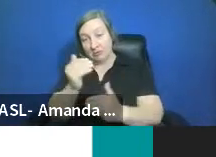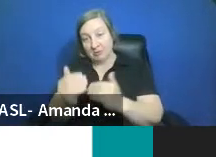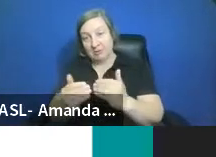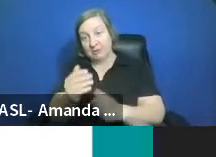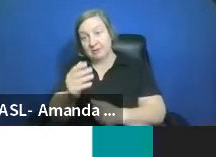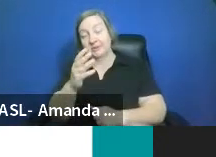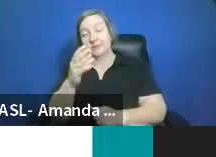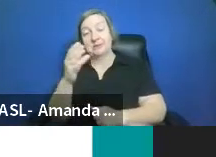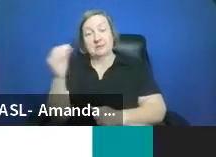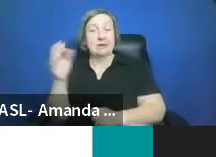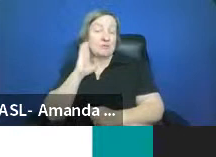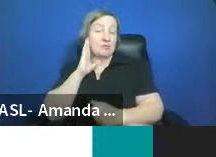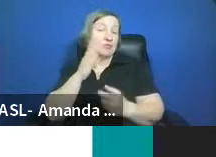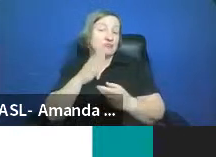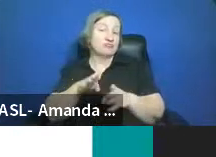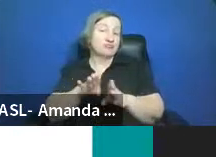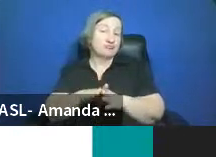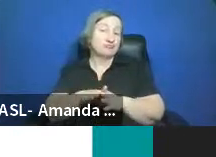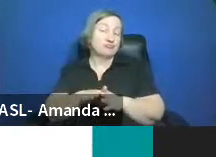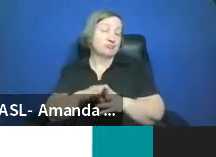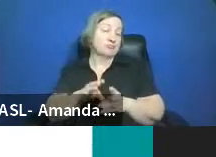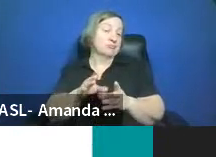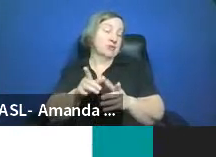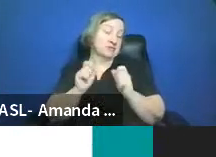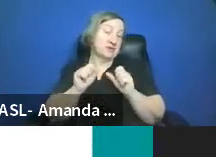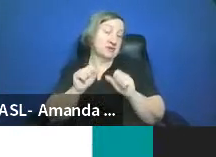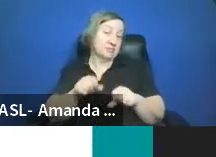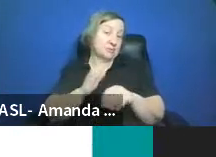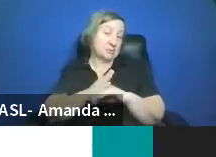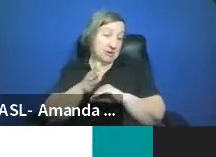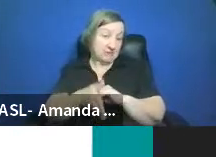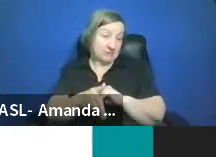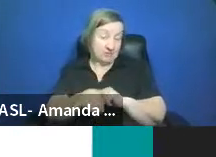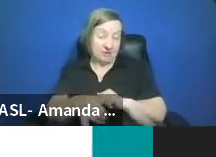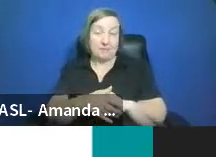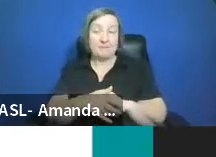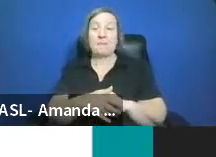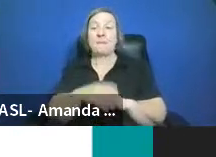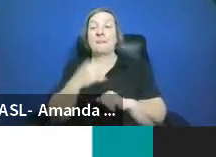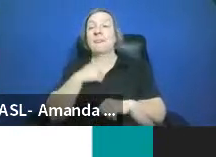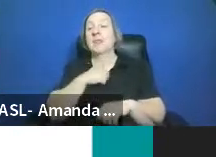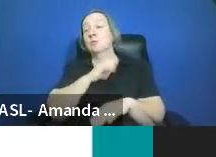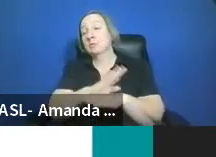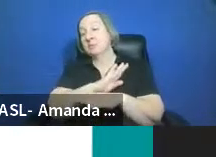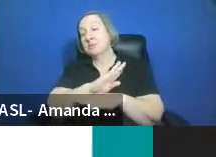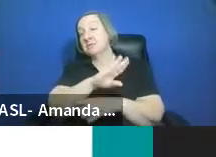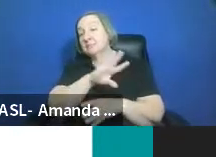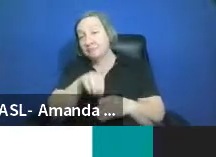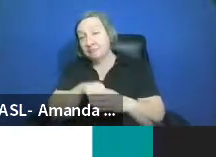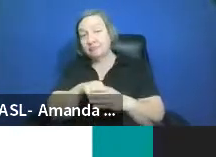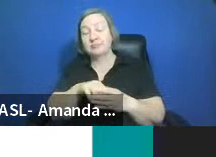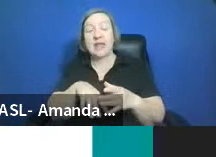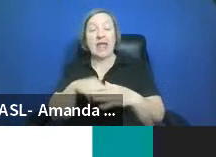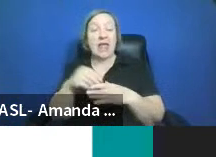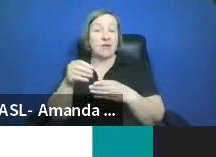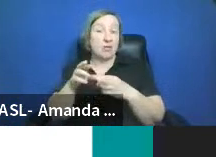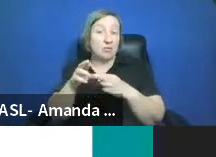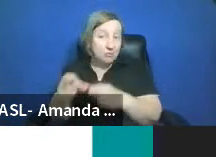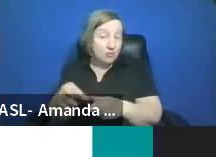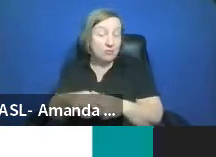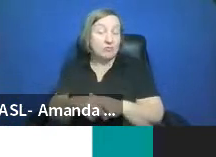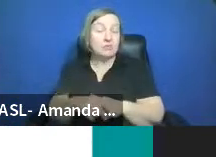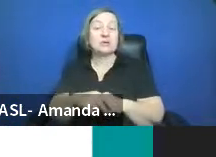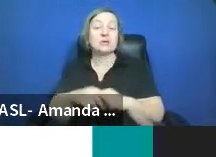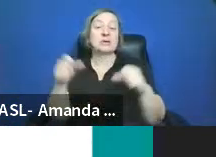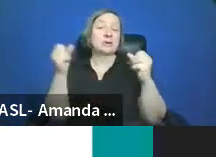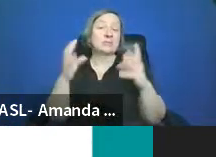really wrap up in earnest right after that. Like I said, we've been busy engaging and being out on the road. There's been quite